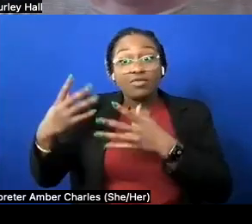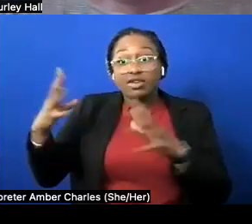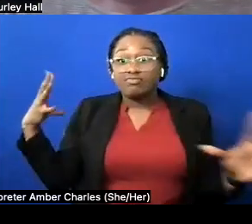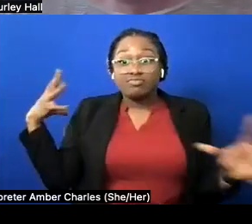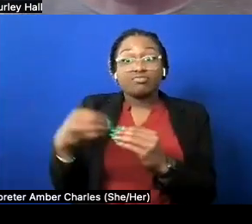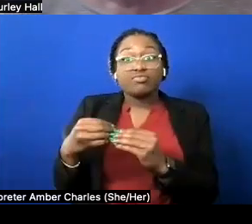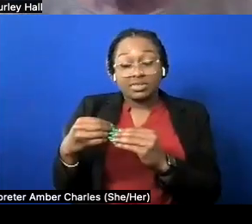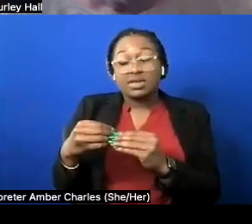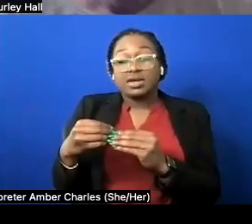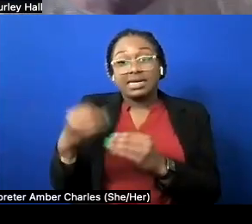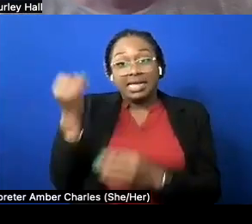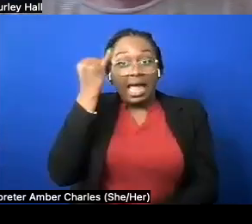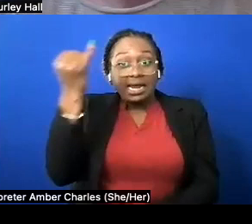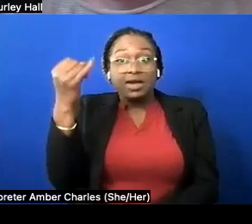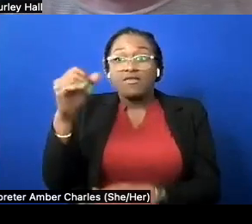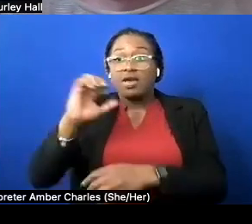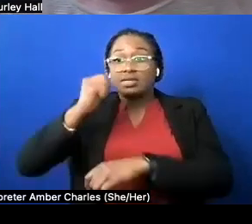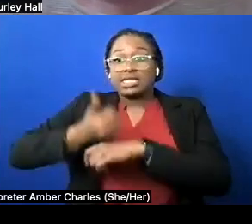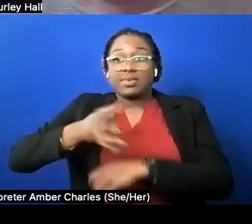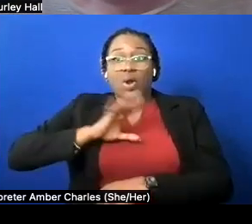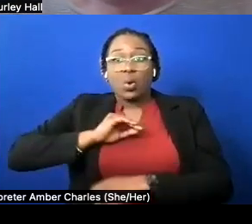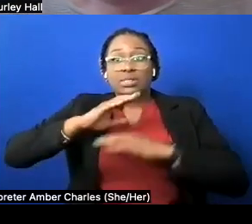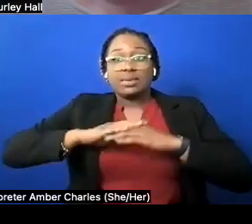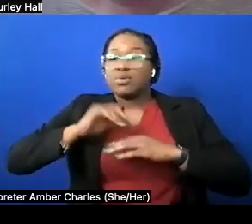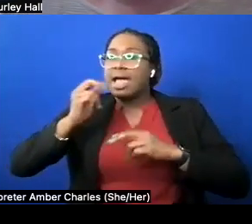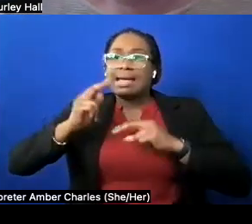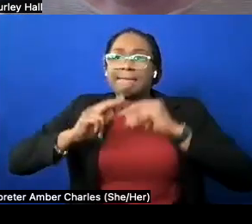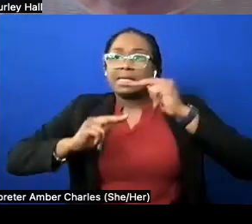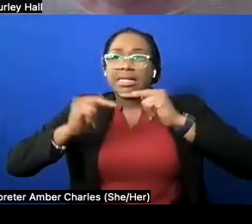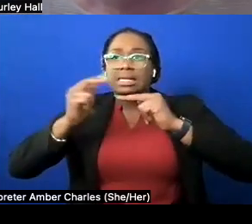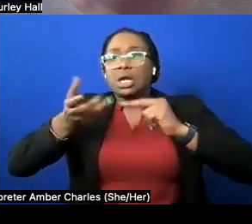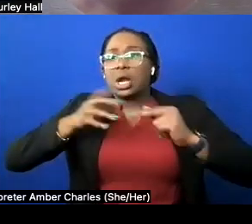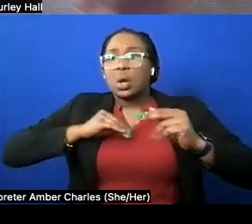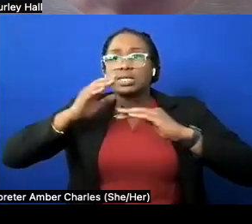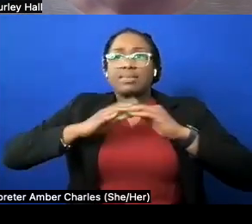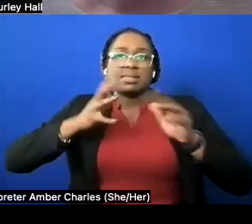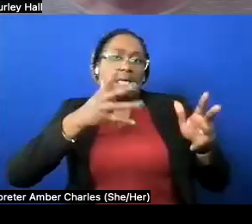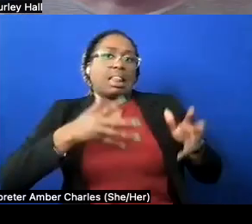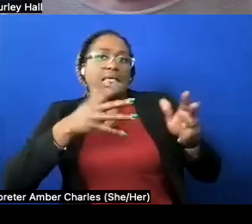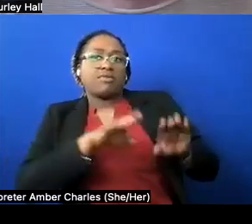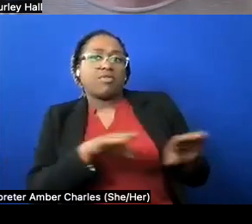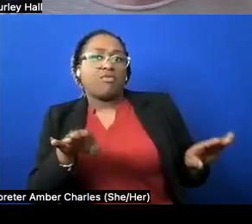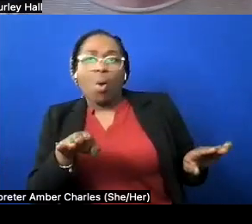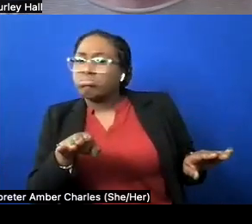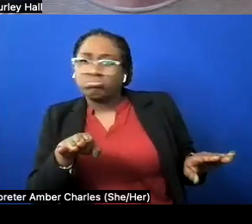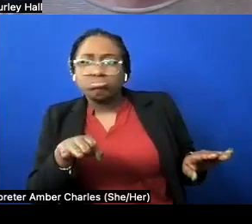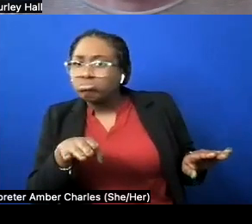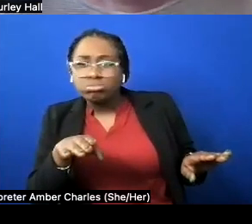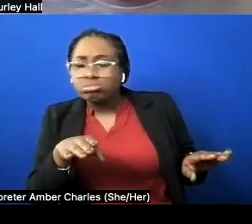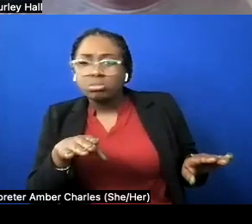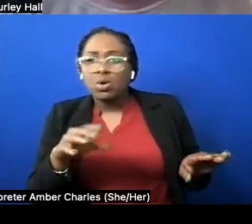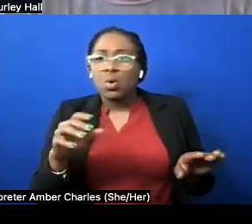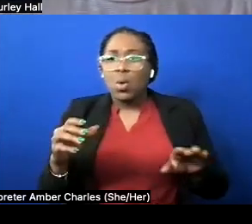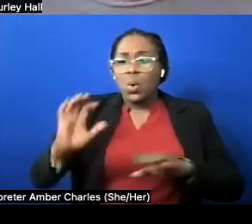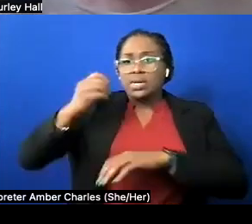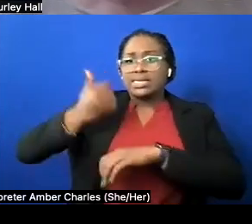your own table. It's not like we're not building our own table to leave people sitting on the floor like some people. Right? We're building our own table with